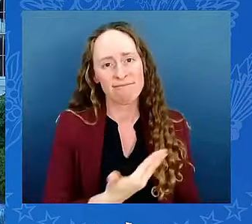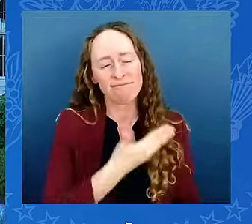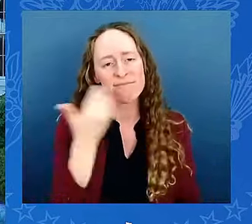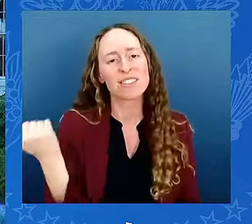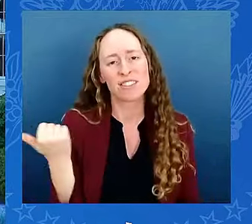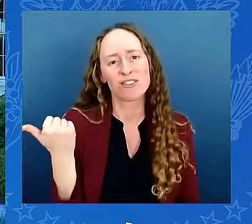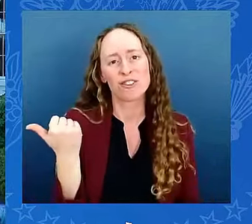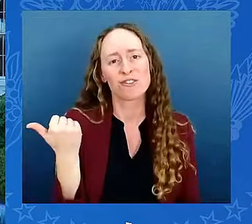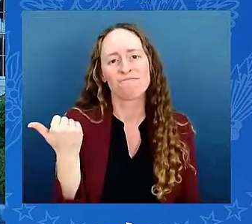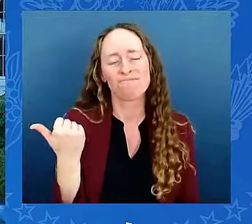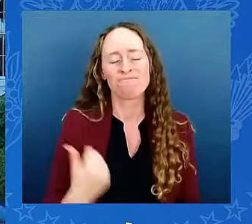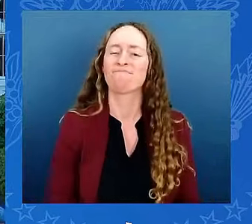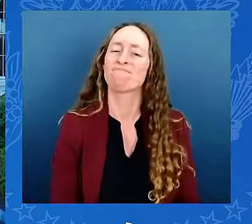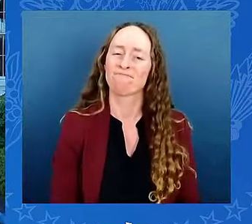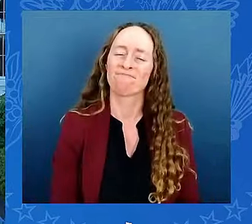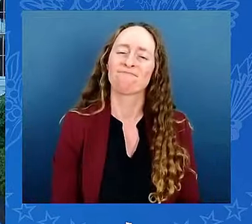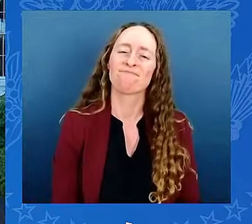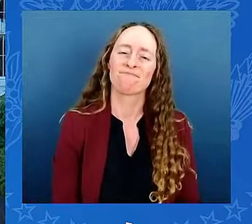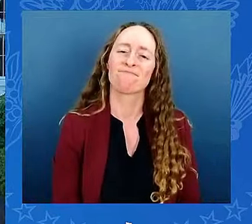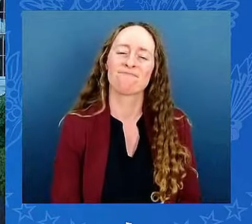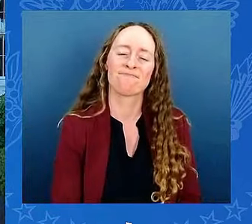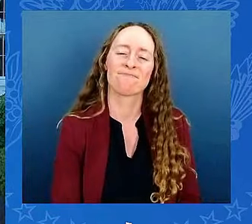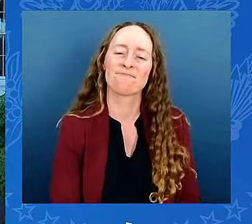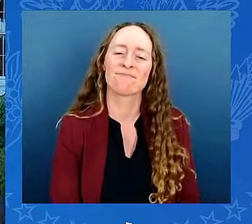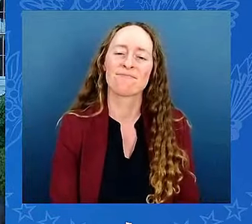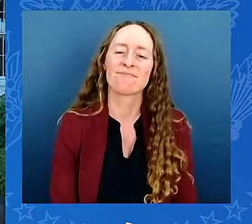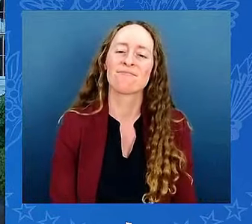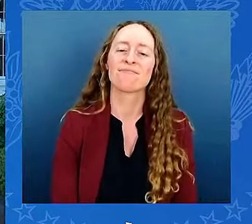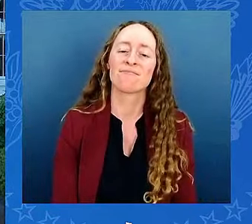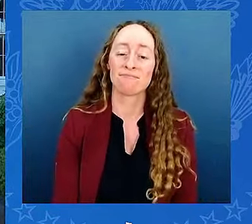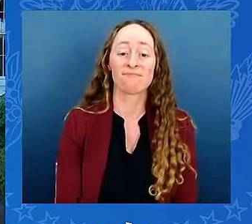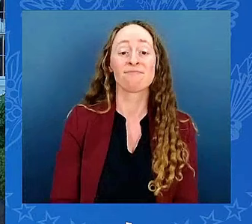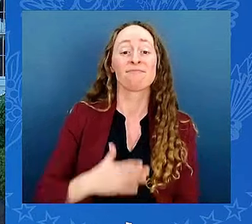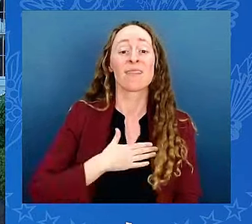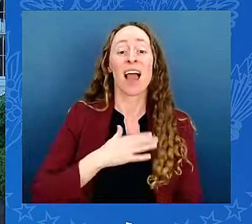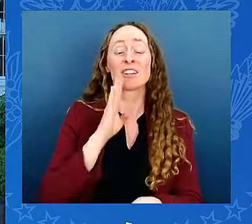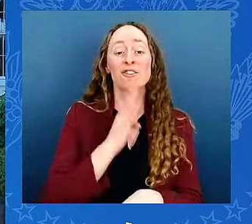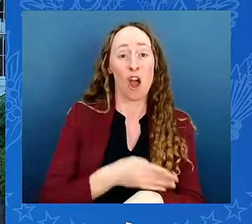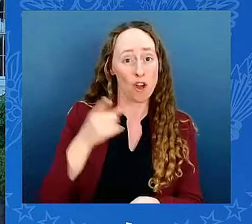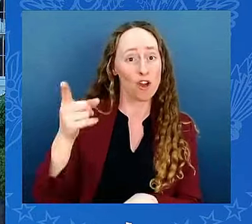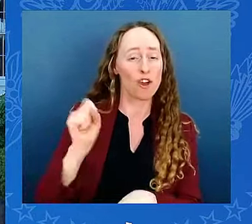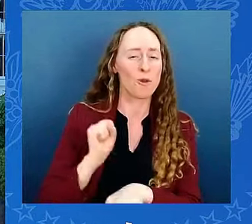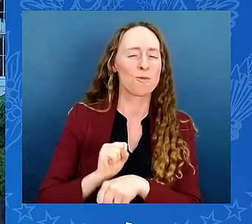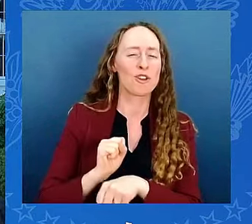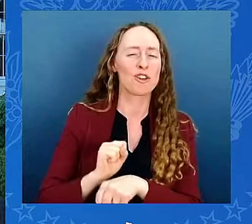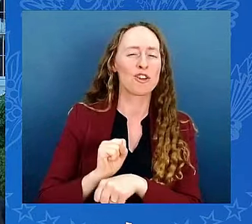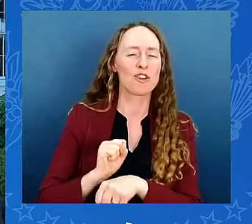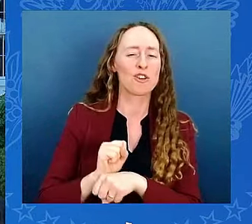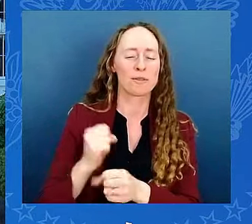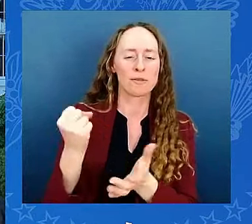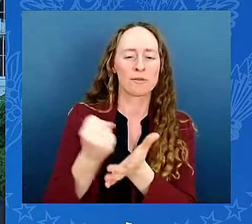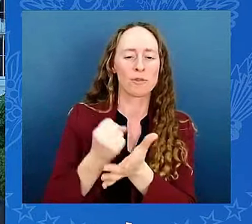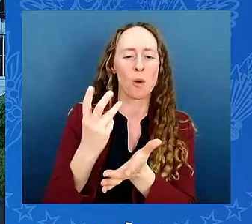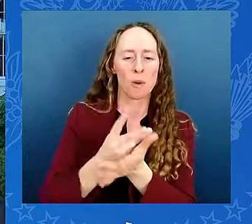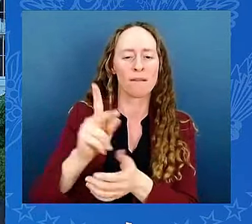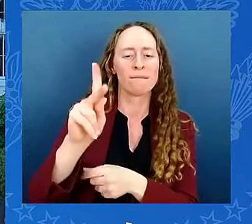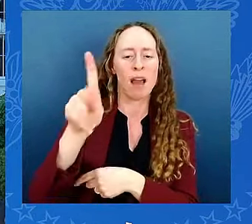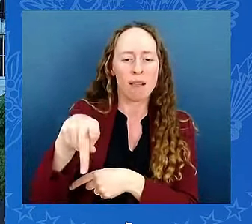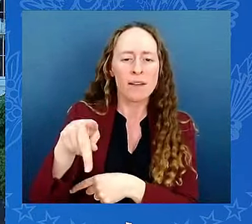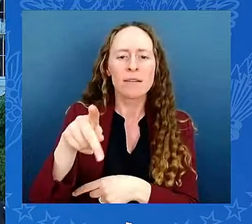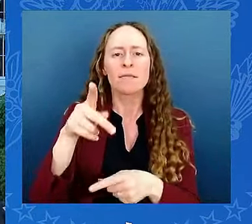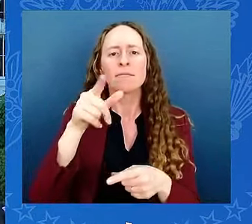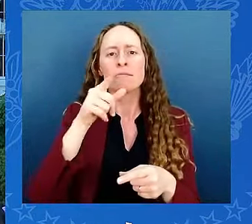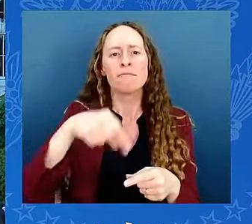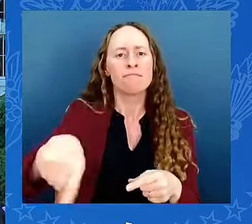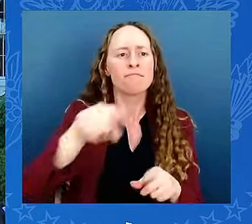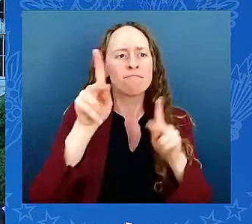By the way, my daughter is a social worker in Philadelphia providing housing for abused women and those